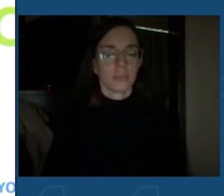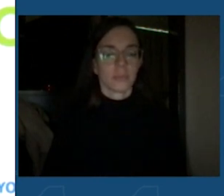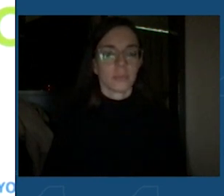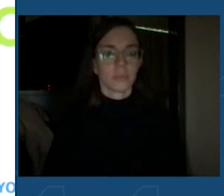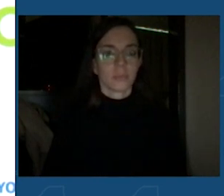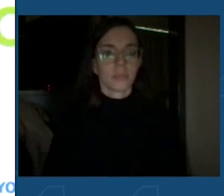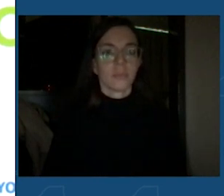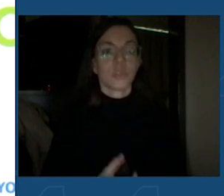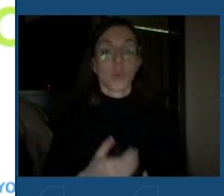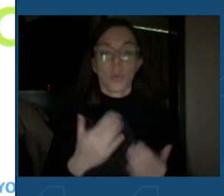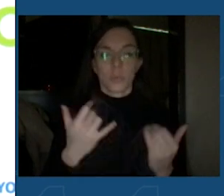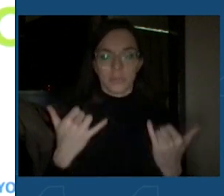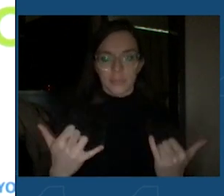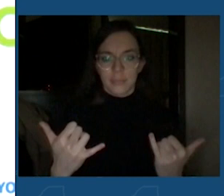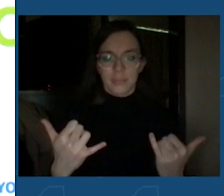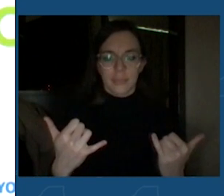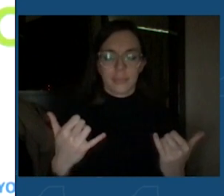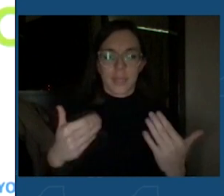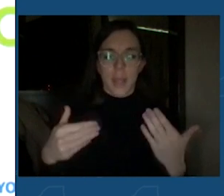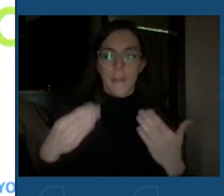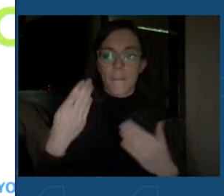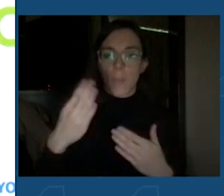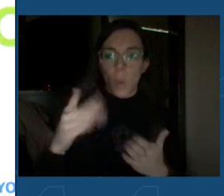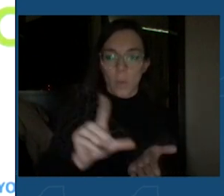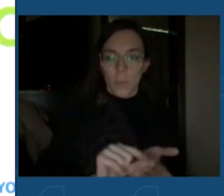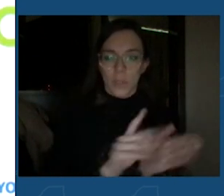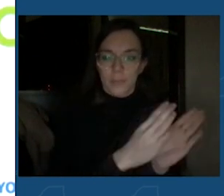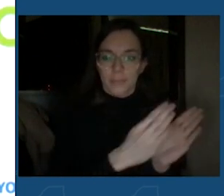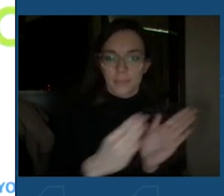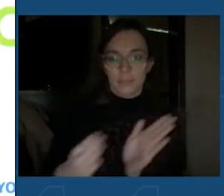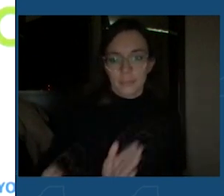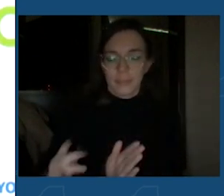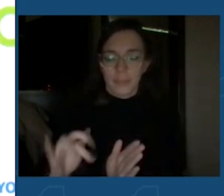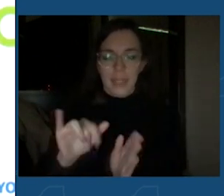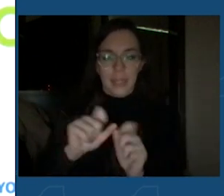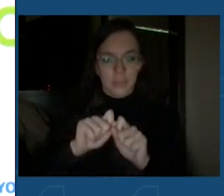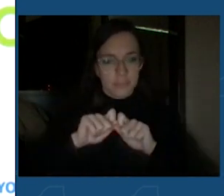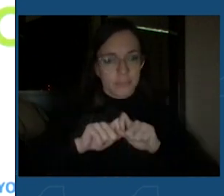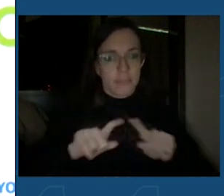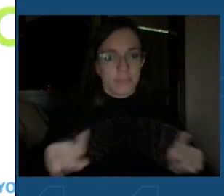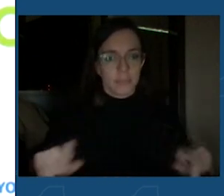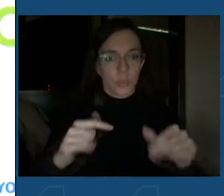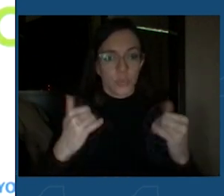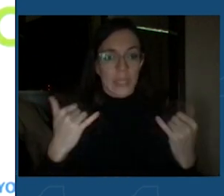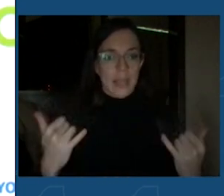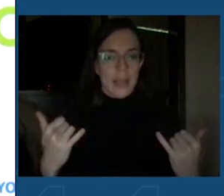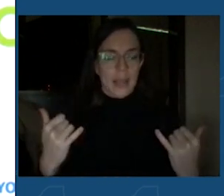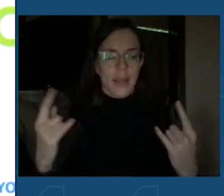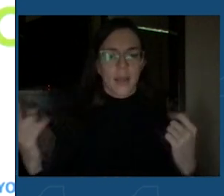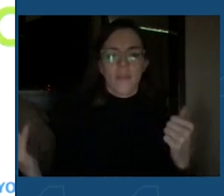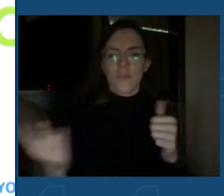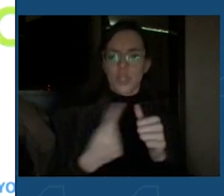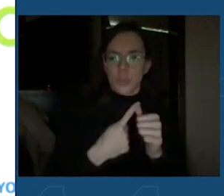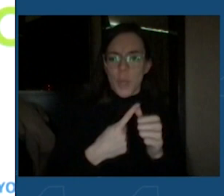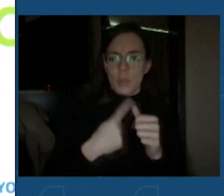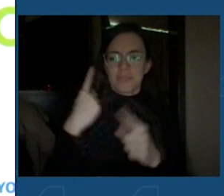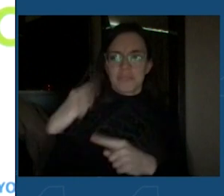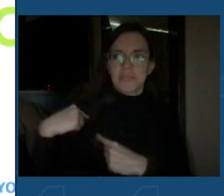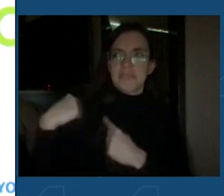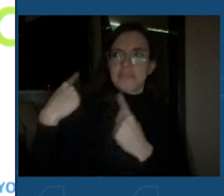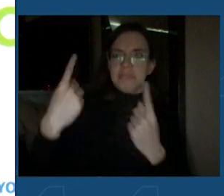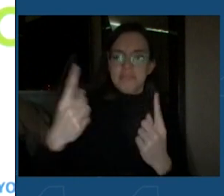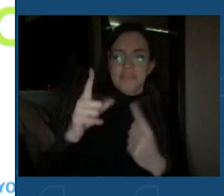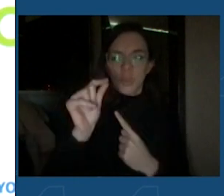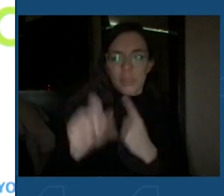blueprint that is being released today, I'm going to say, first of all, if you think about all the arguments we've had in the last 20 years